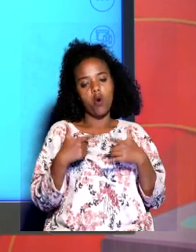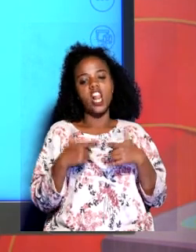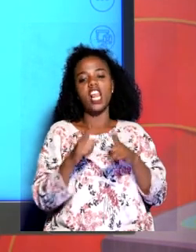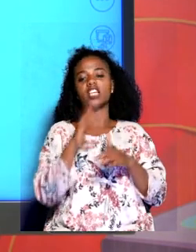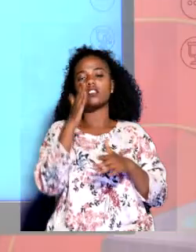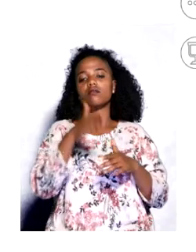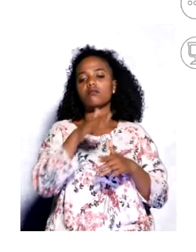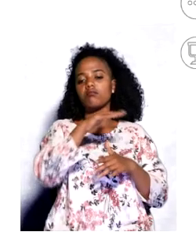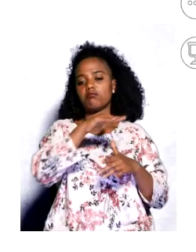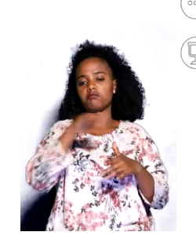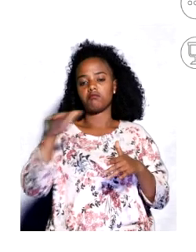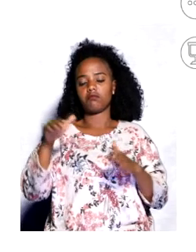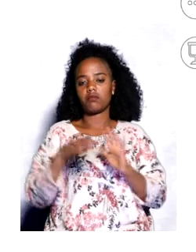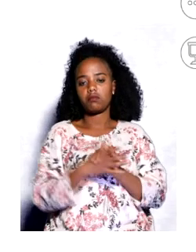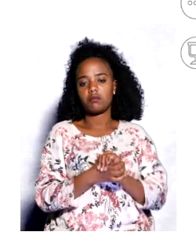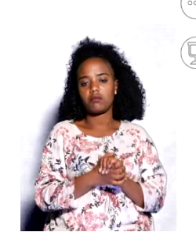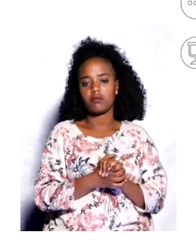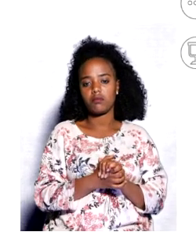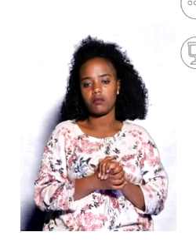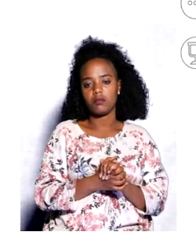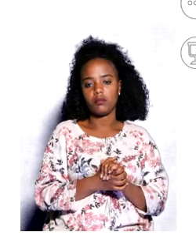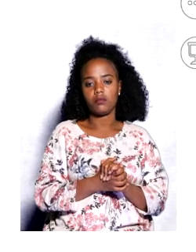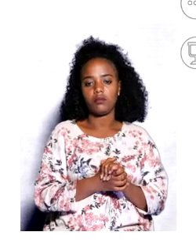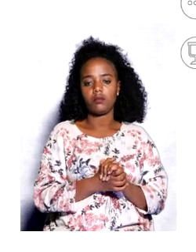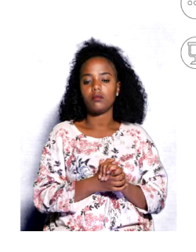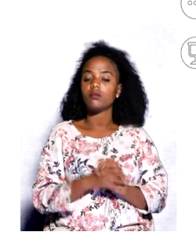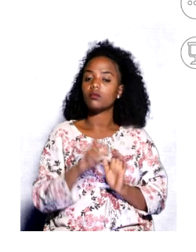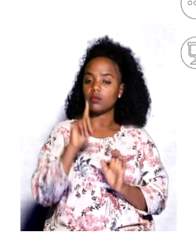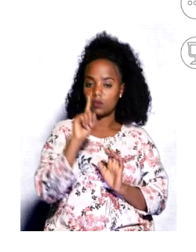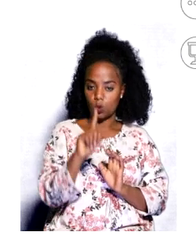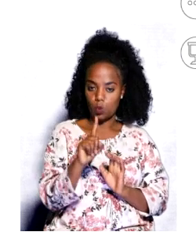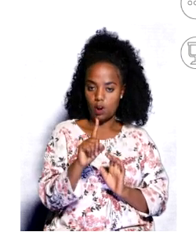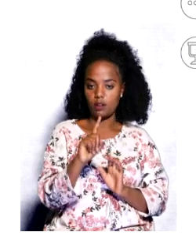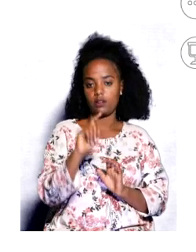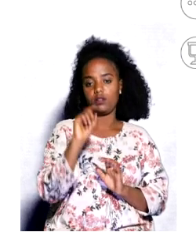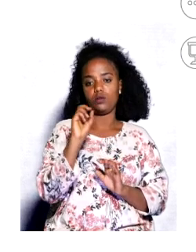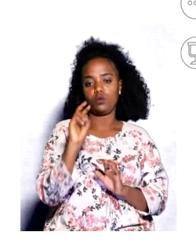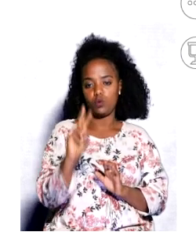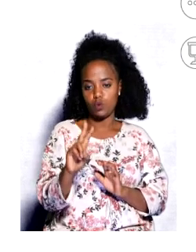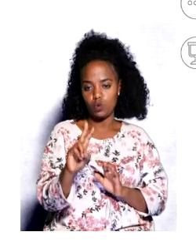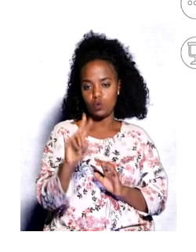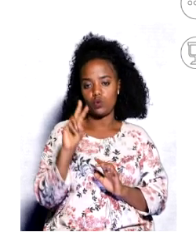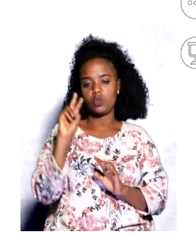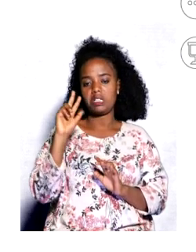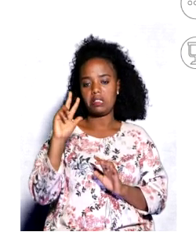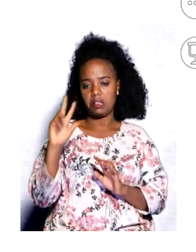graph. We have 1, 2, 3,